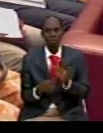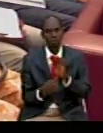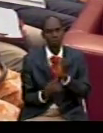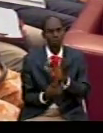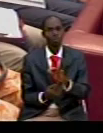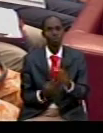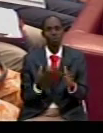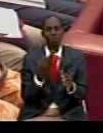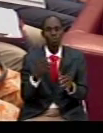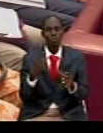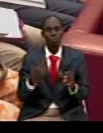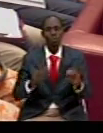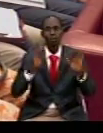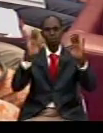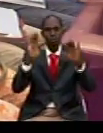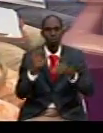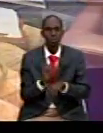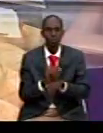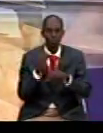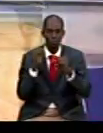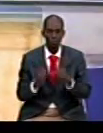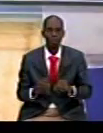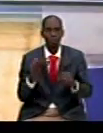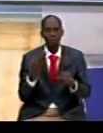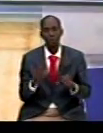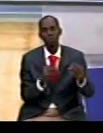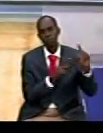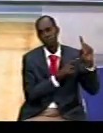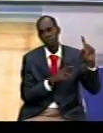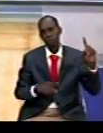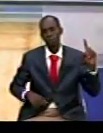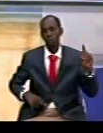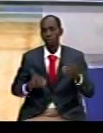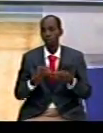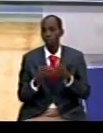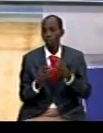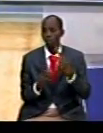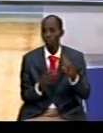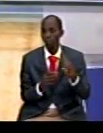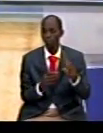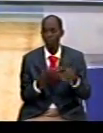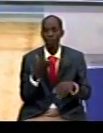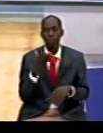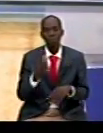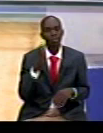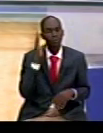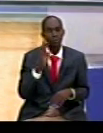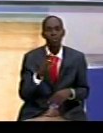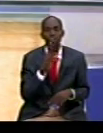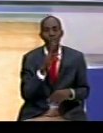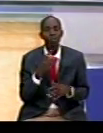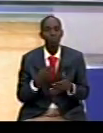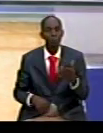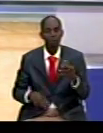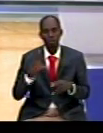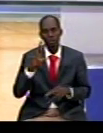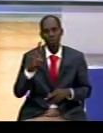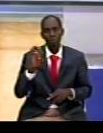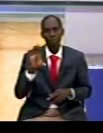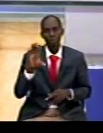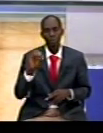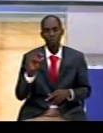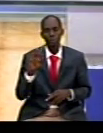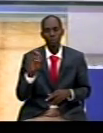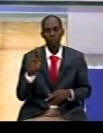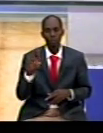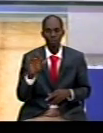the miracle power of the Lord. Number one, there'll be recovery. Whenever you touch